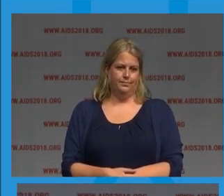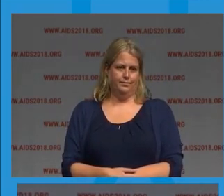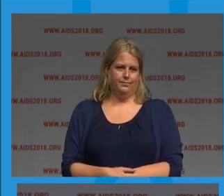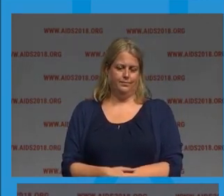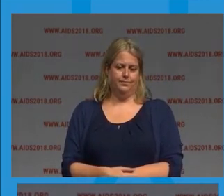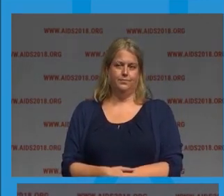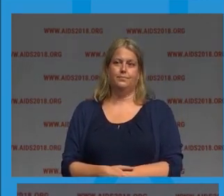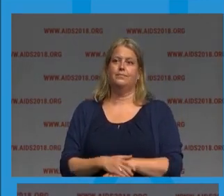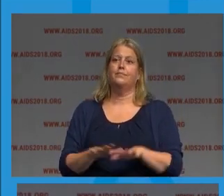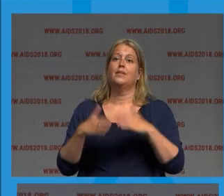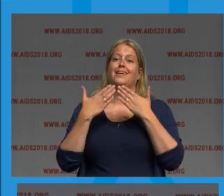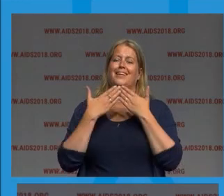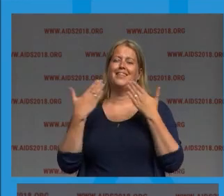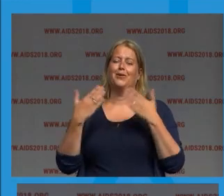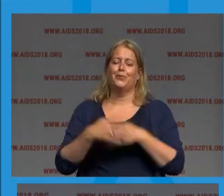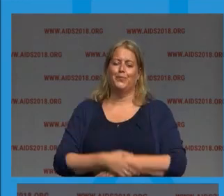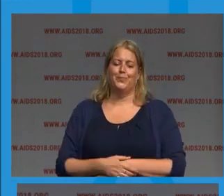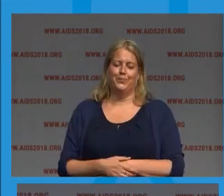Thank you.